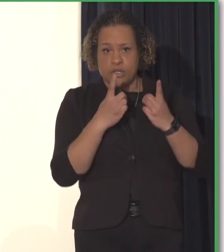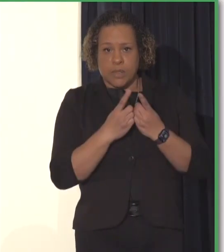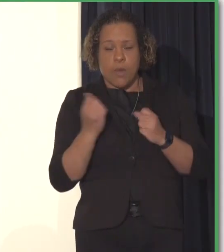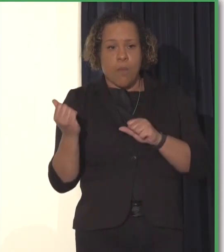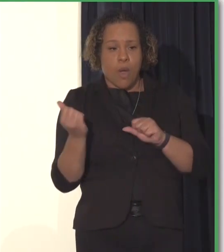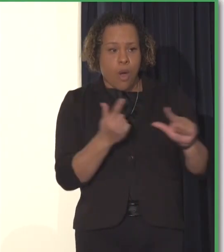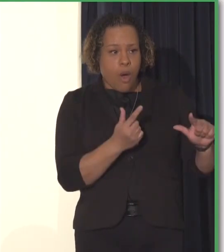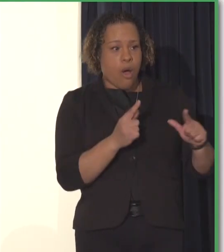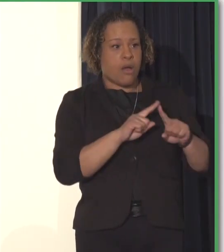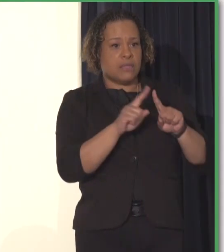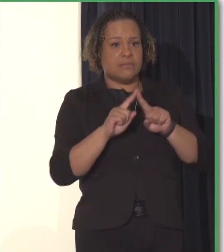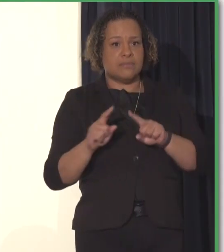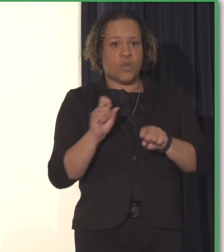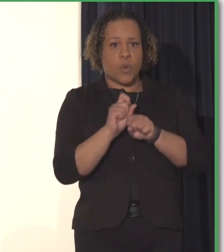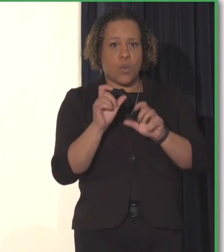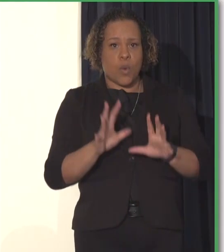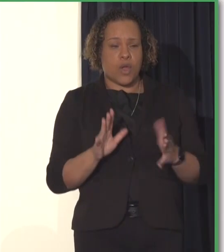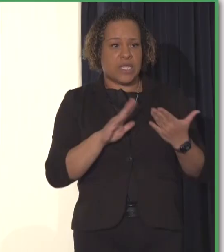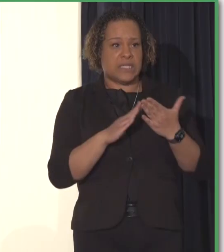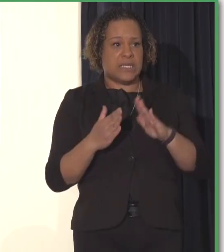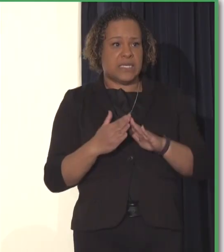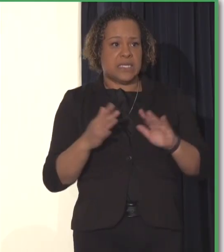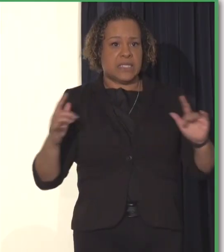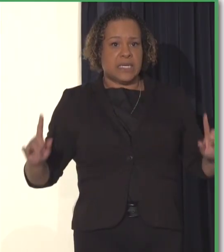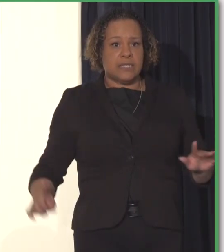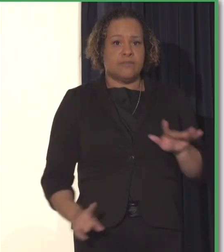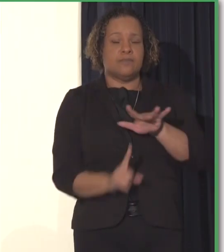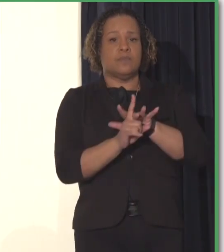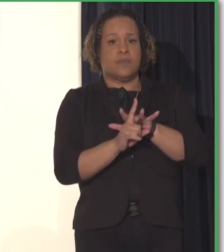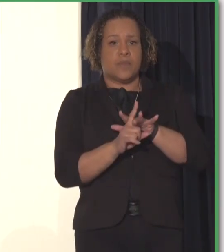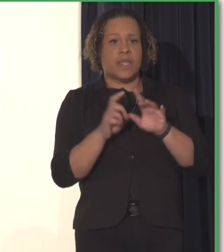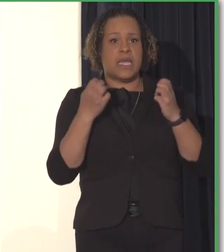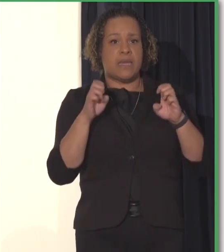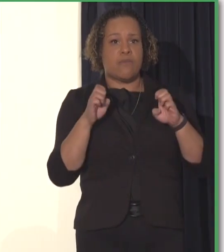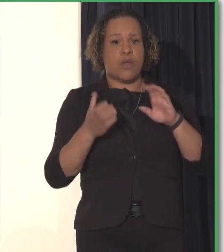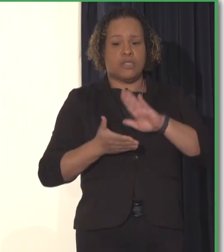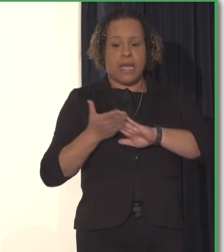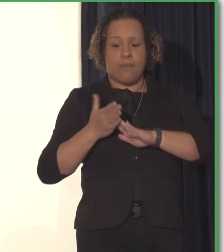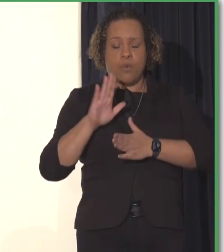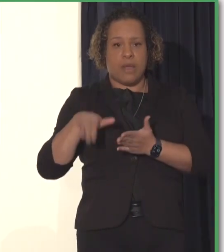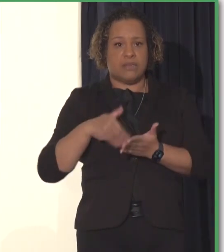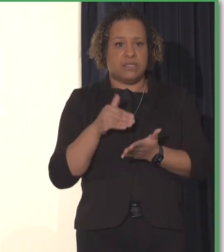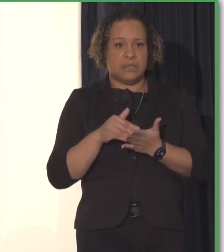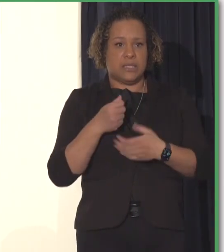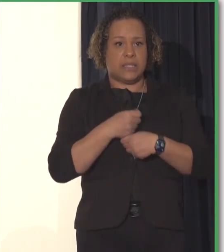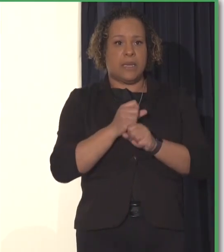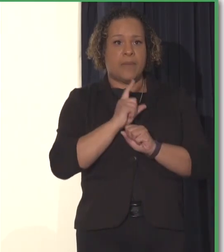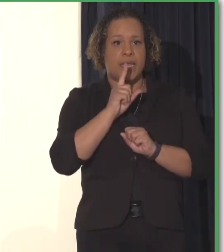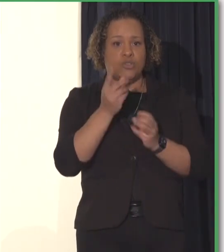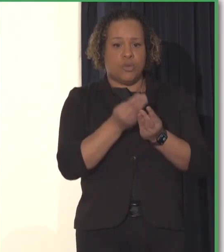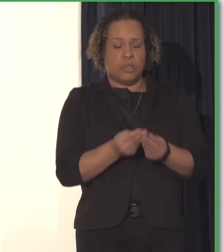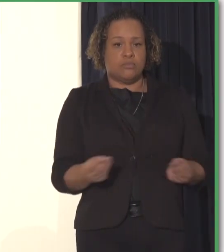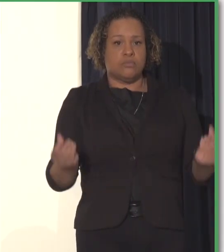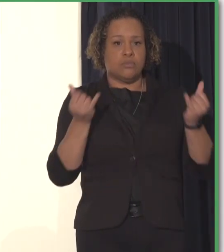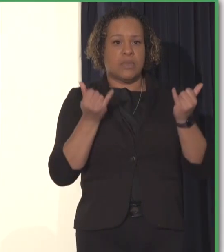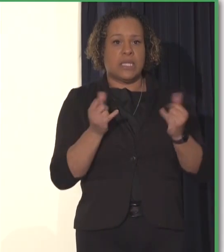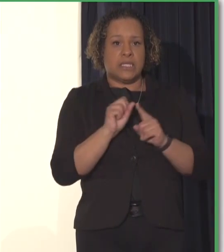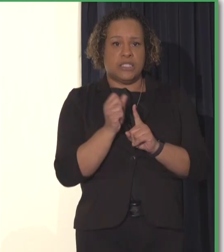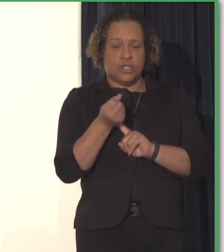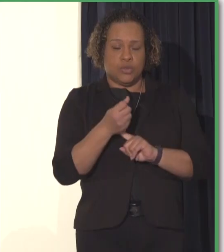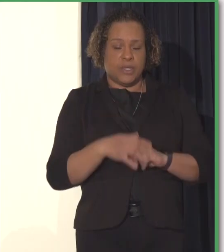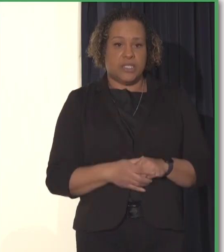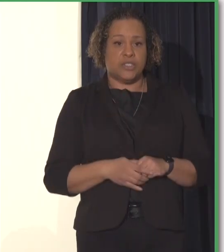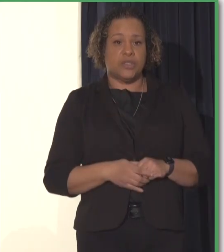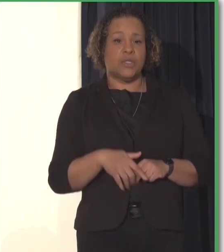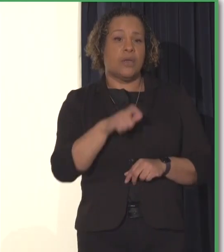city banded together in the Emergency Operations Center to make sure we got through this particular situation. The